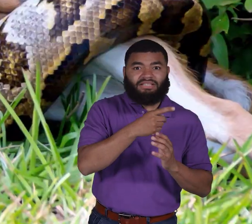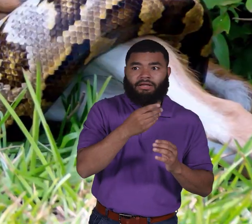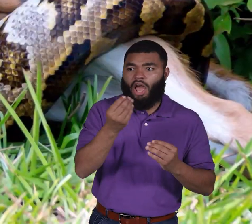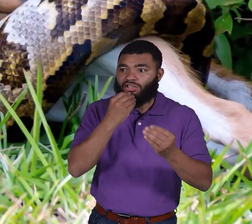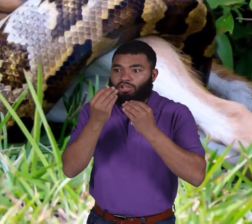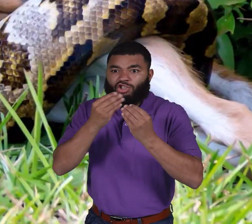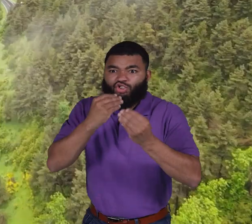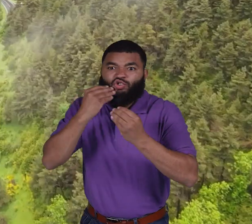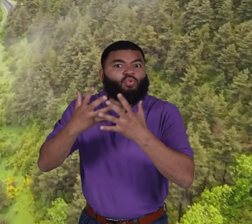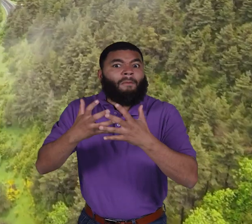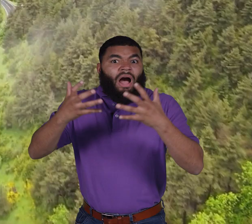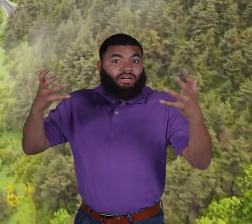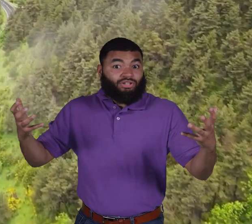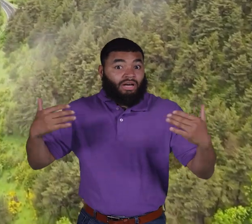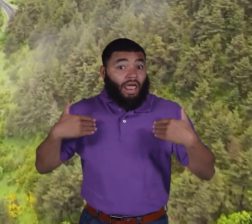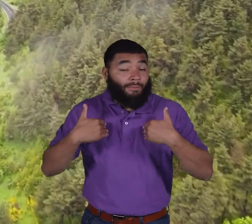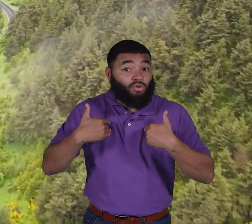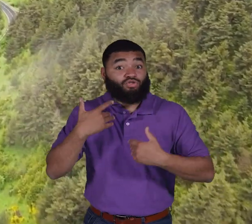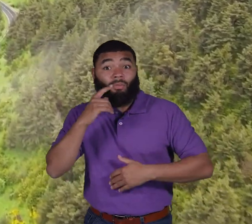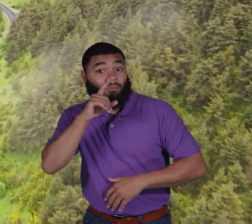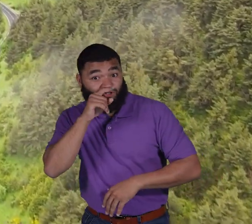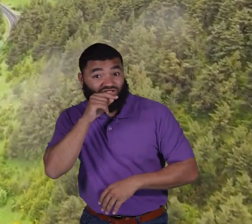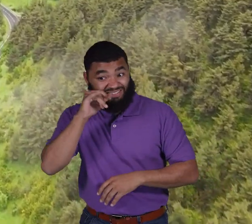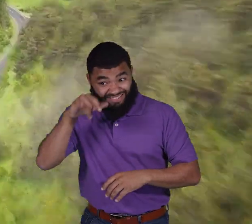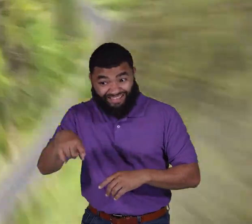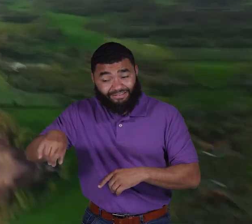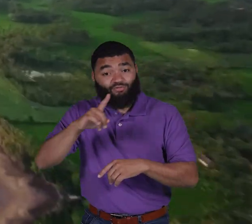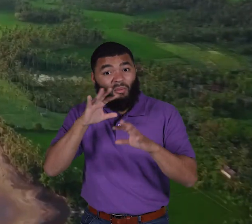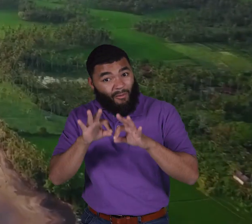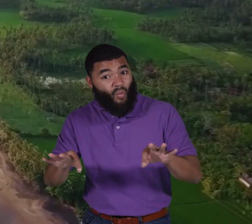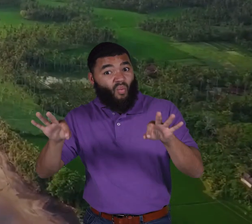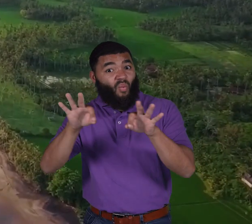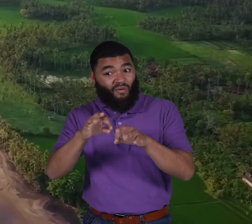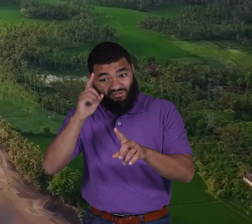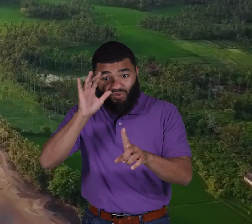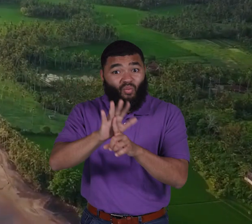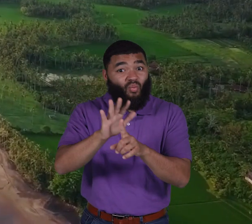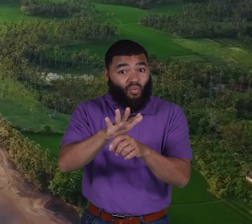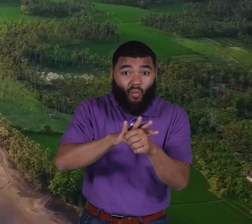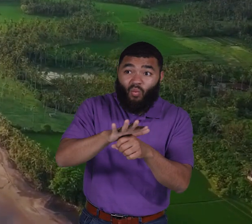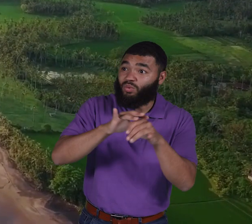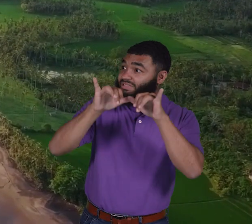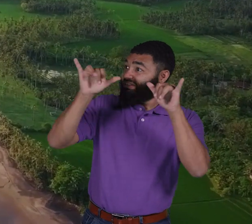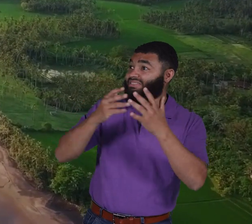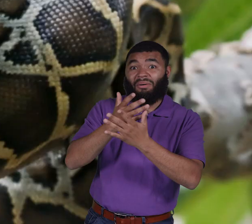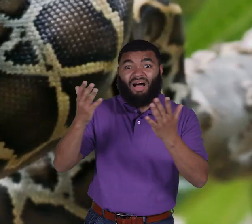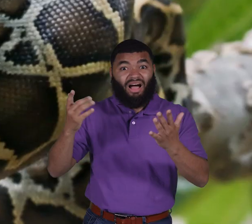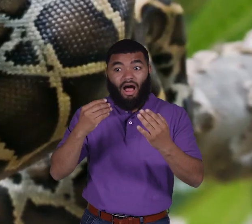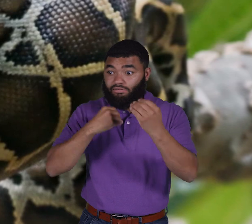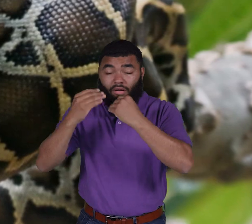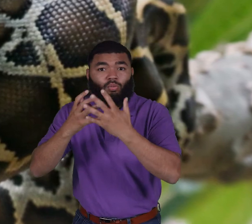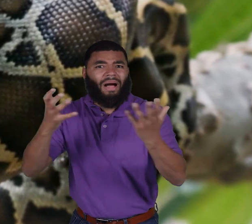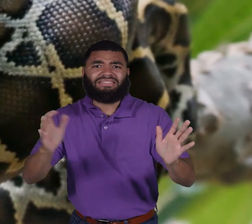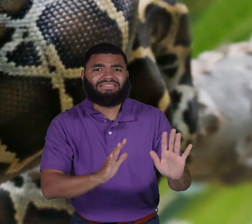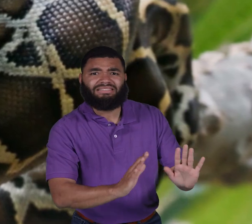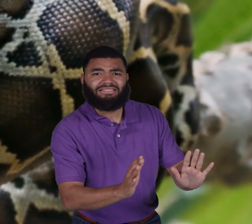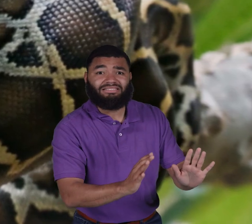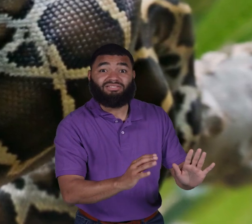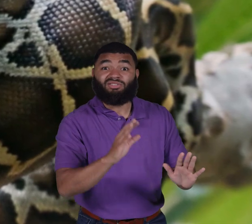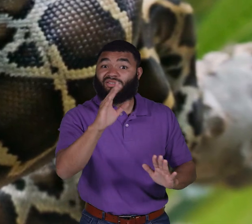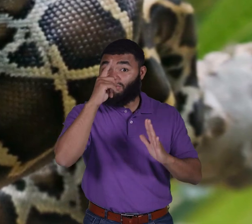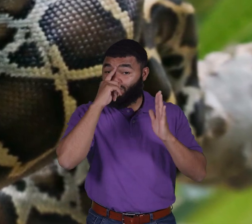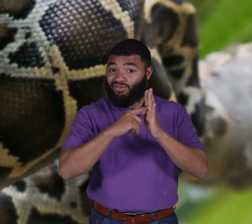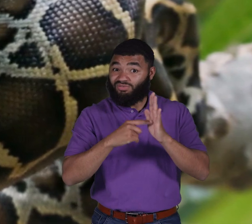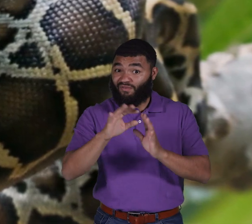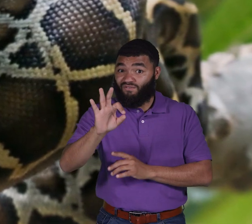or birds that are important to the local ecosystem. In some places like Florida, where Burmese pythons have